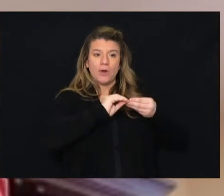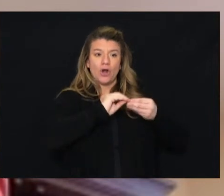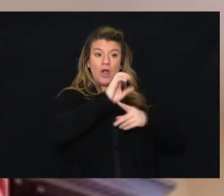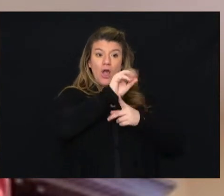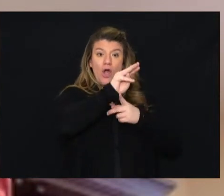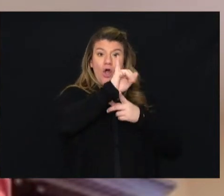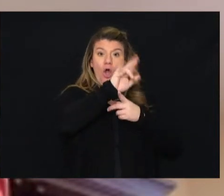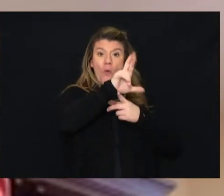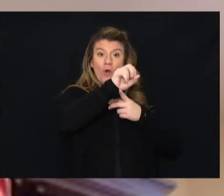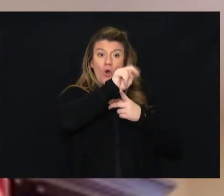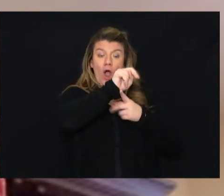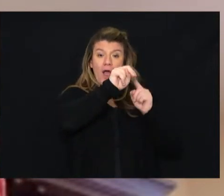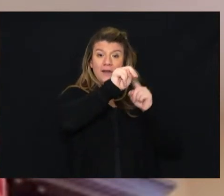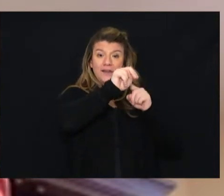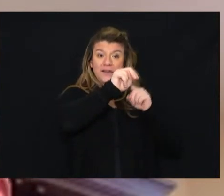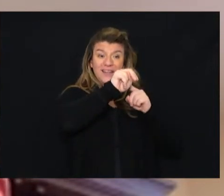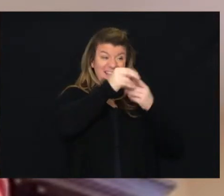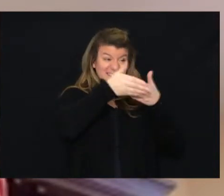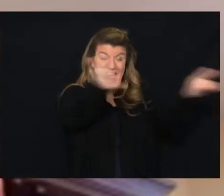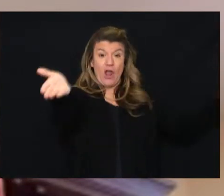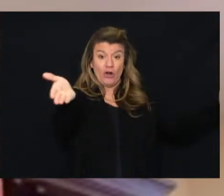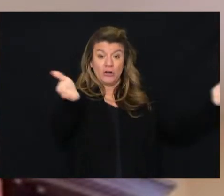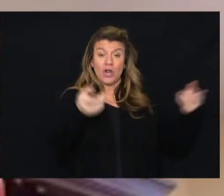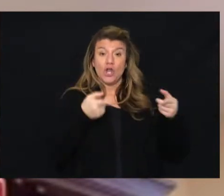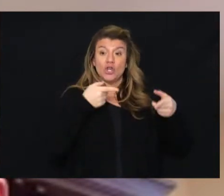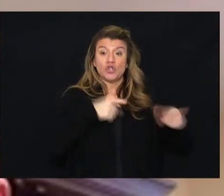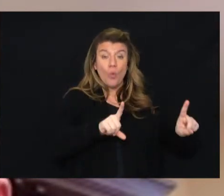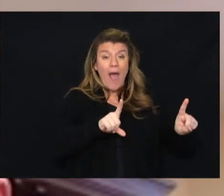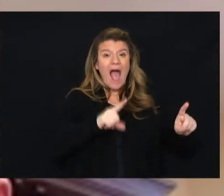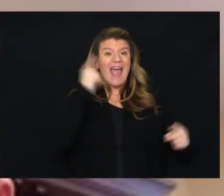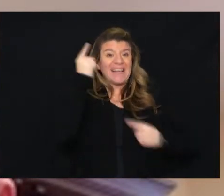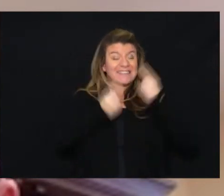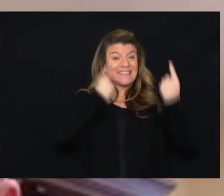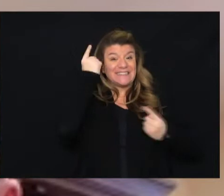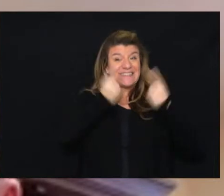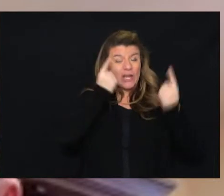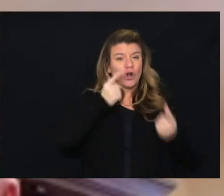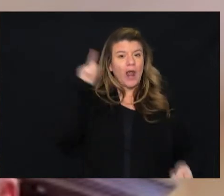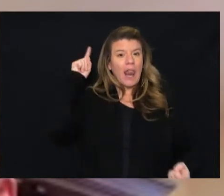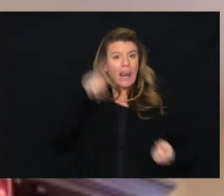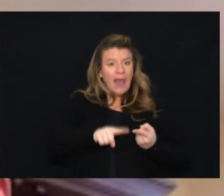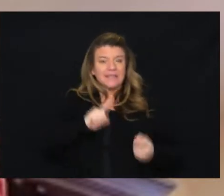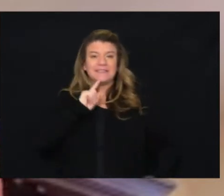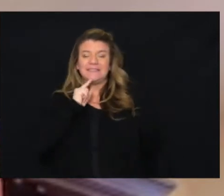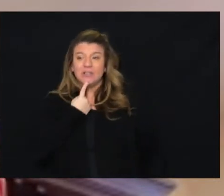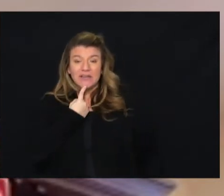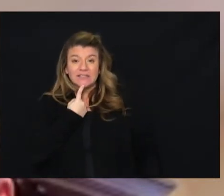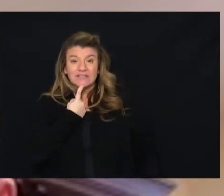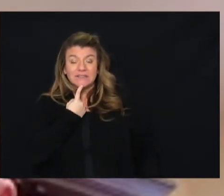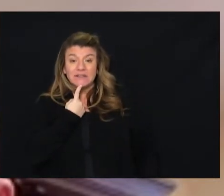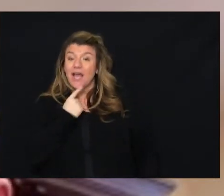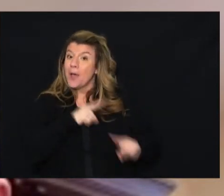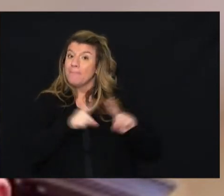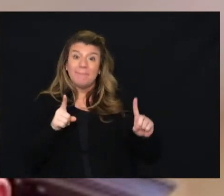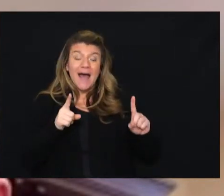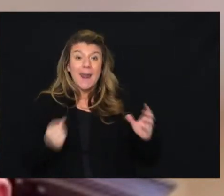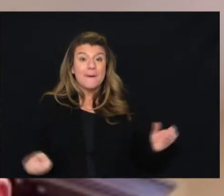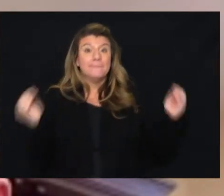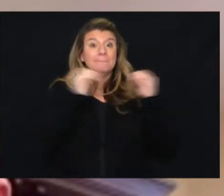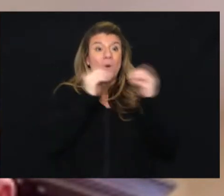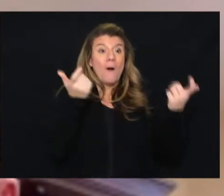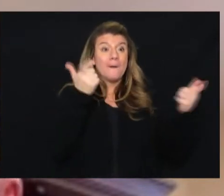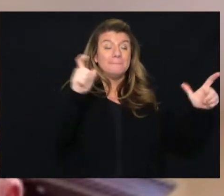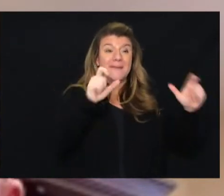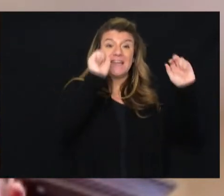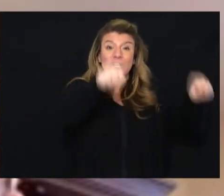Omicron cases are out there. So while it may be considered in some cases less severe, a much greater chance of somebody